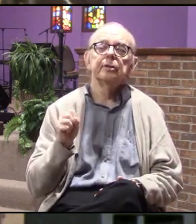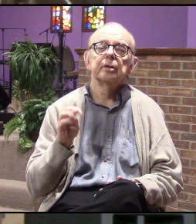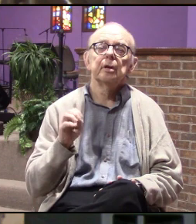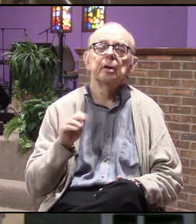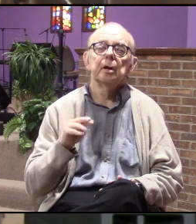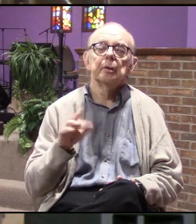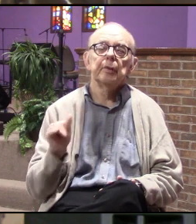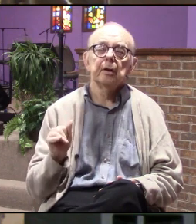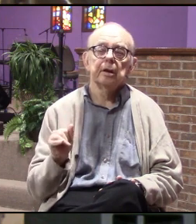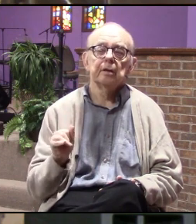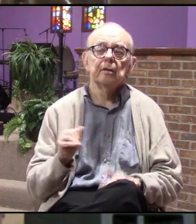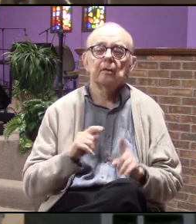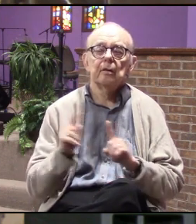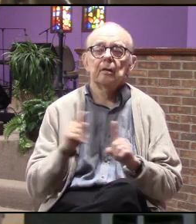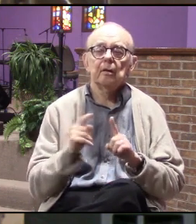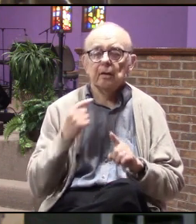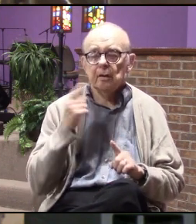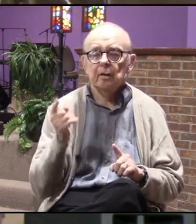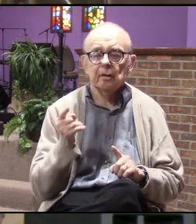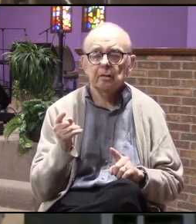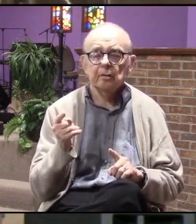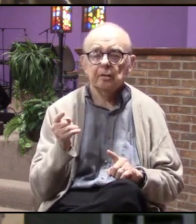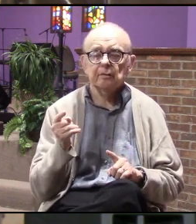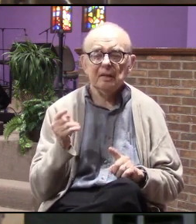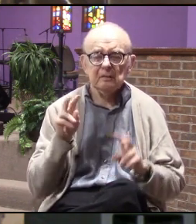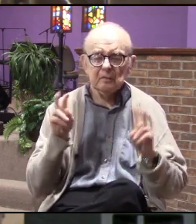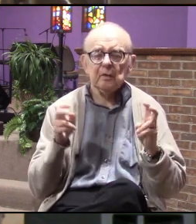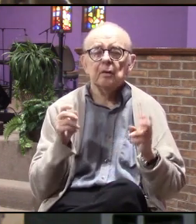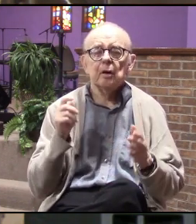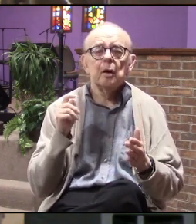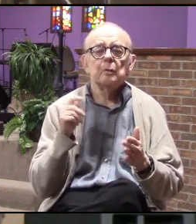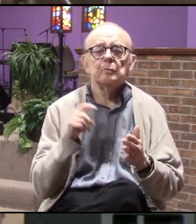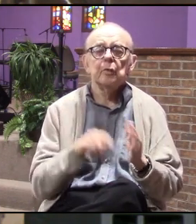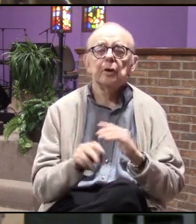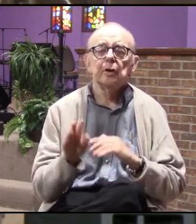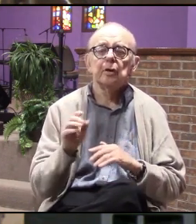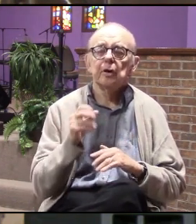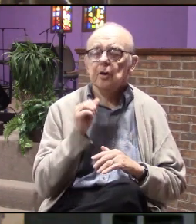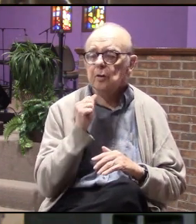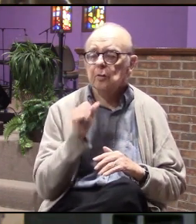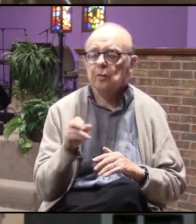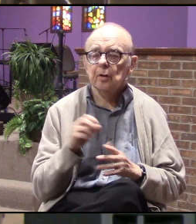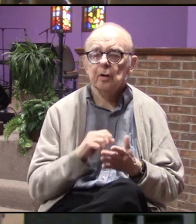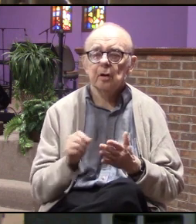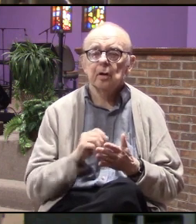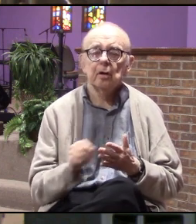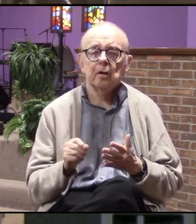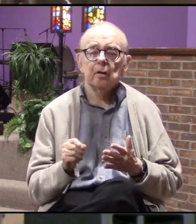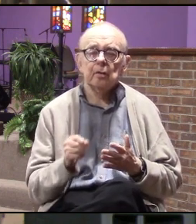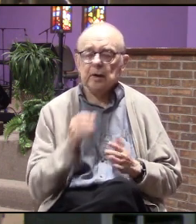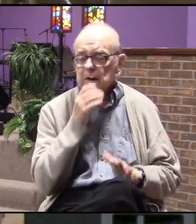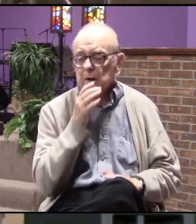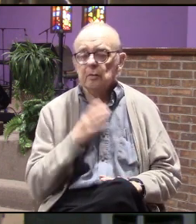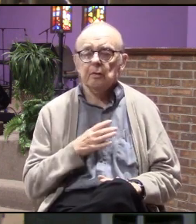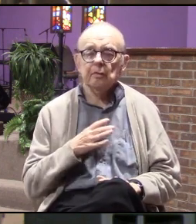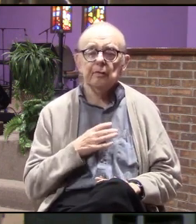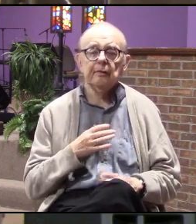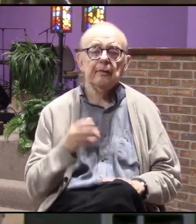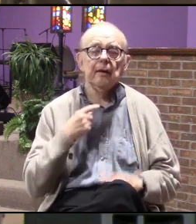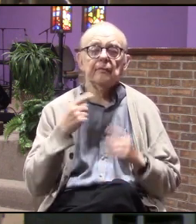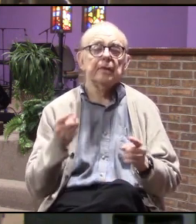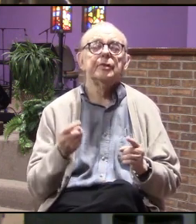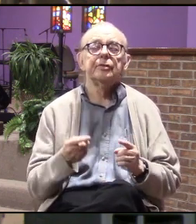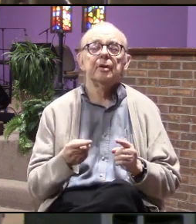show that she was famous for, was Murder, She Wrote. Okay? But she was actually a very famous actress